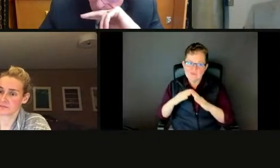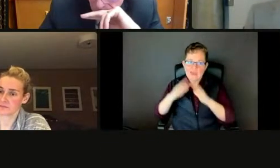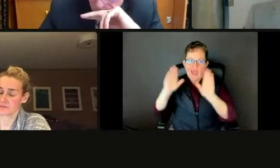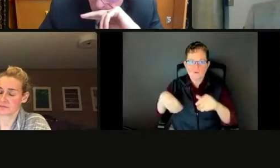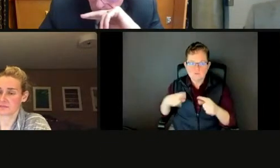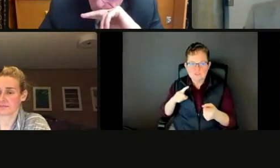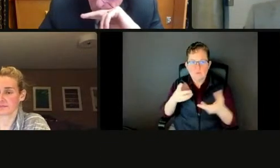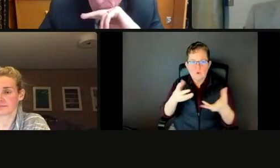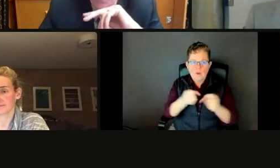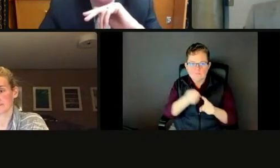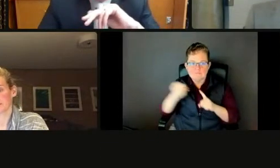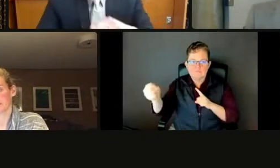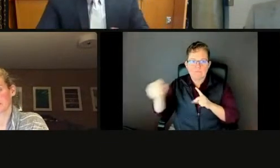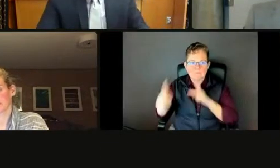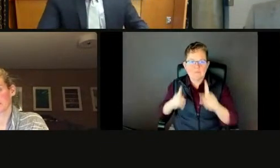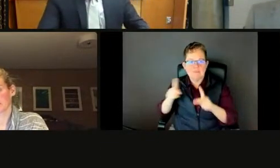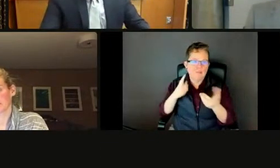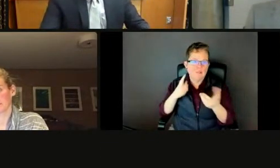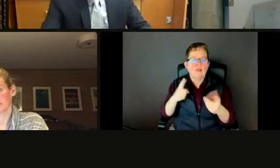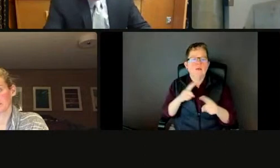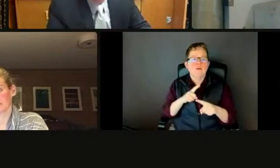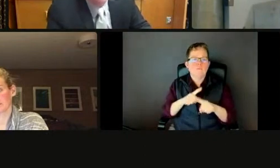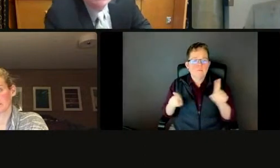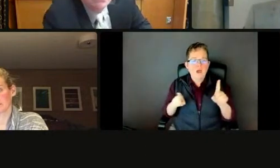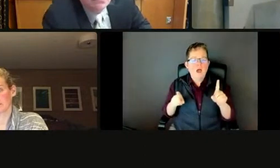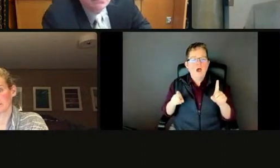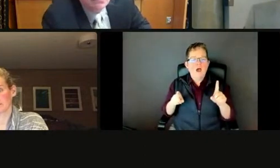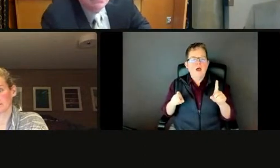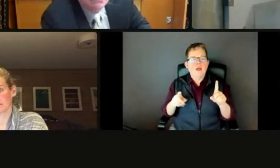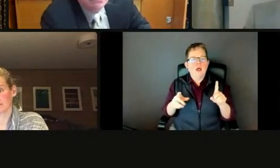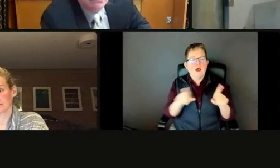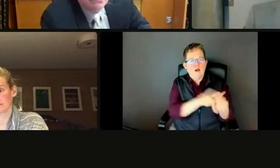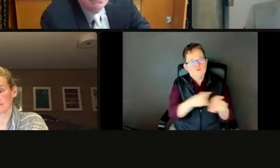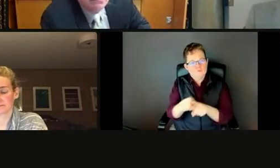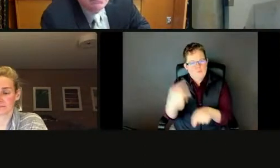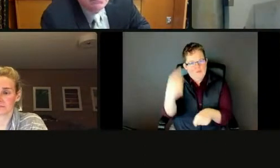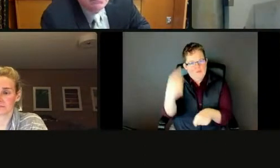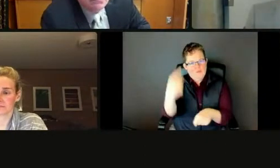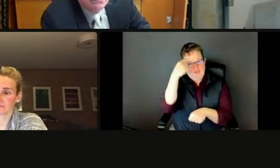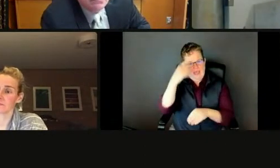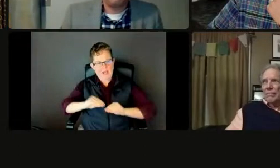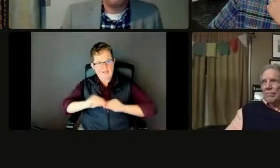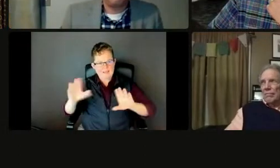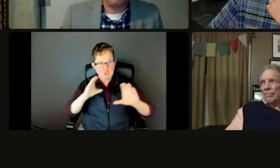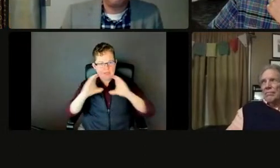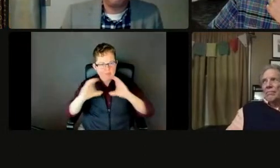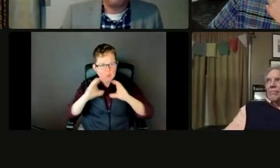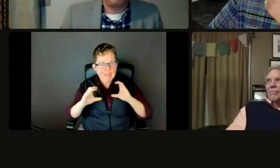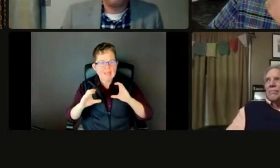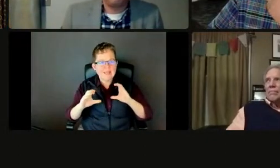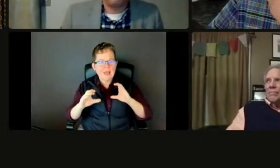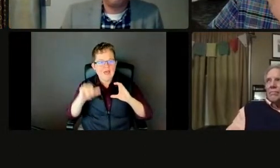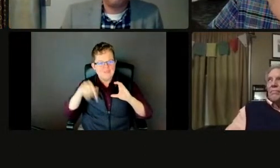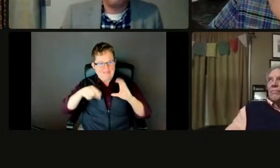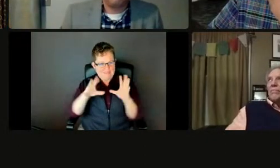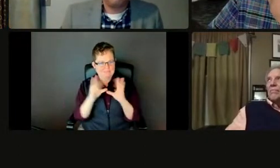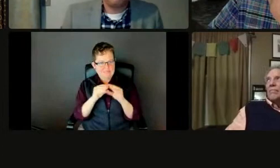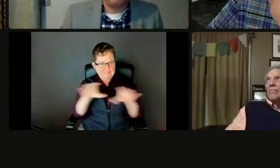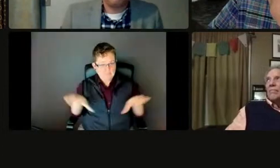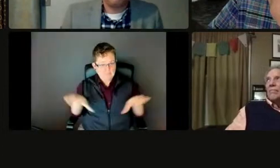and how we're kind of stocking things up here. But I also think that clearly communicating, and I think that this meeting does